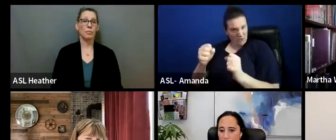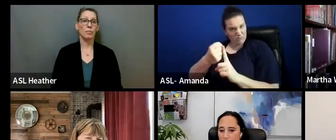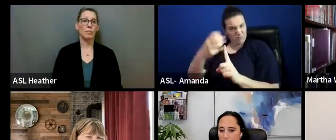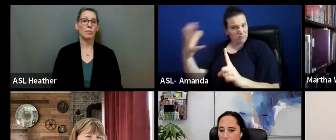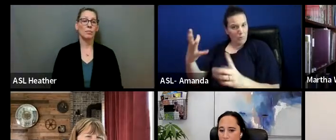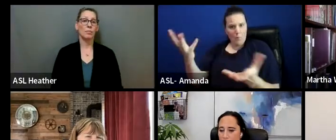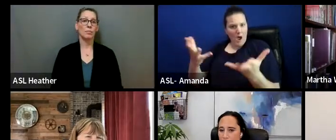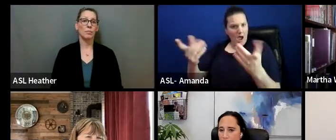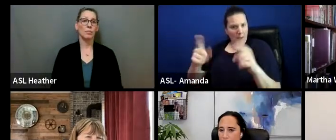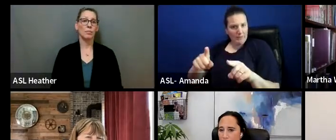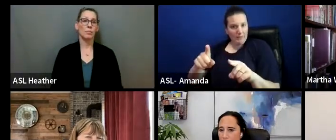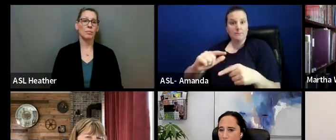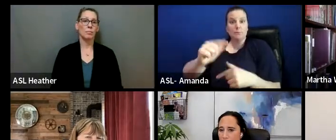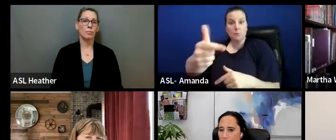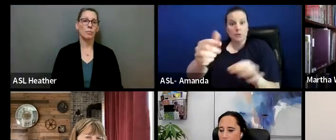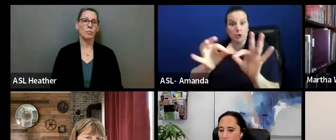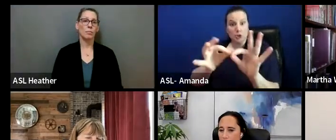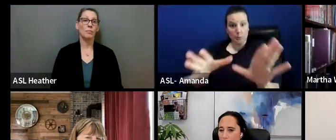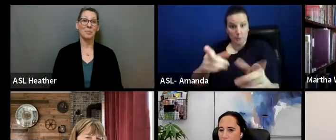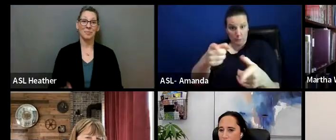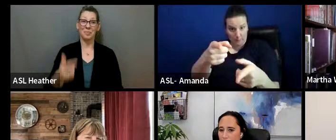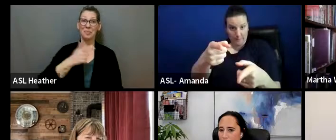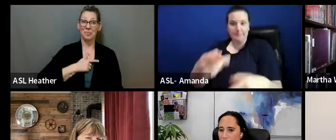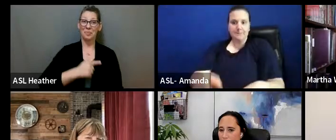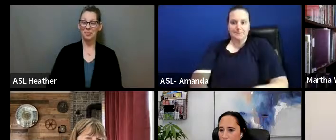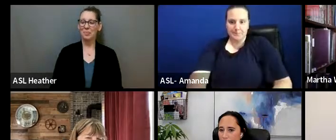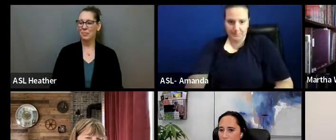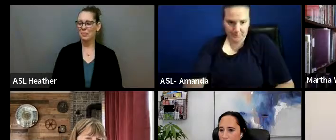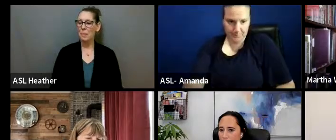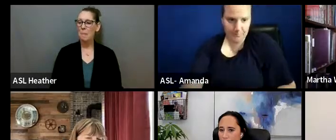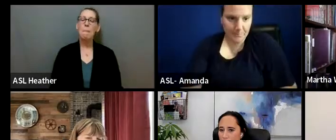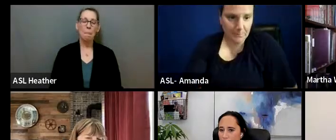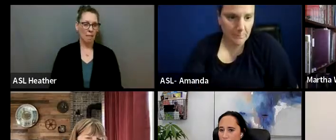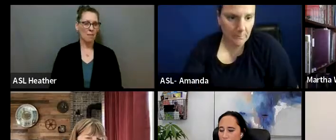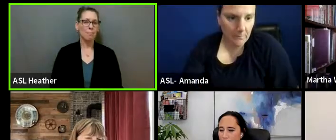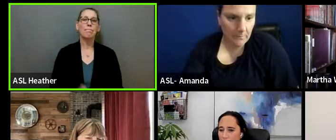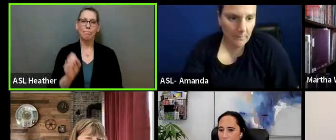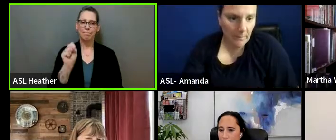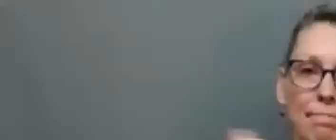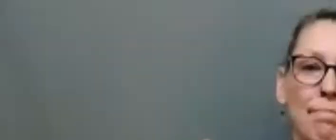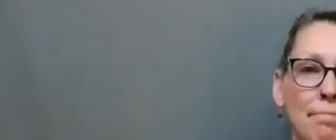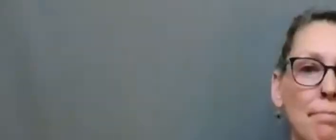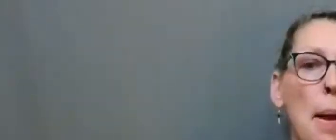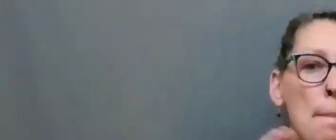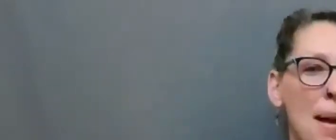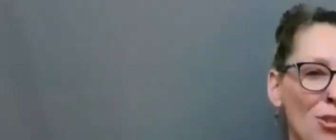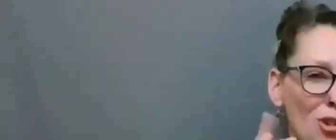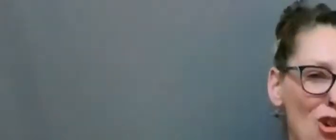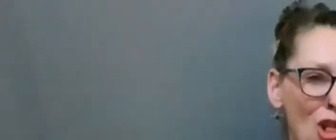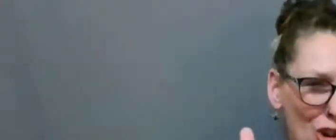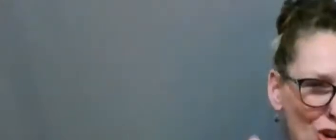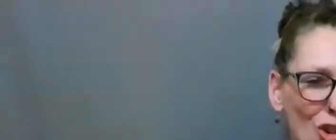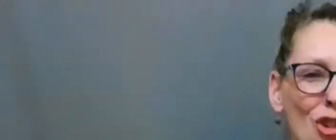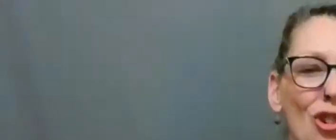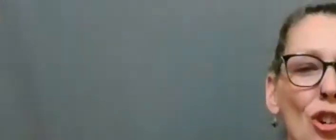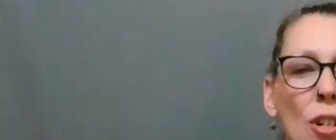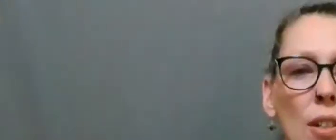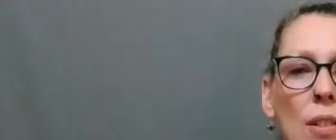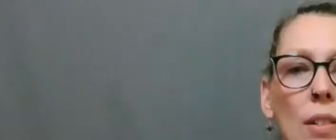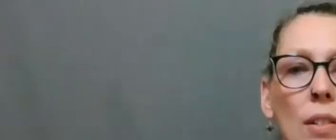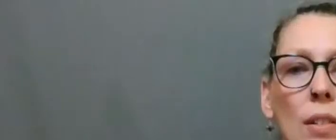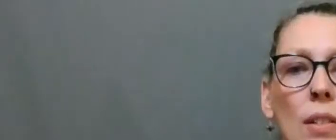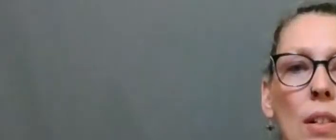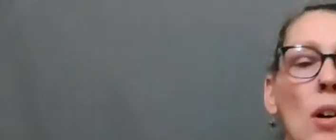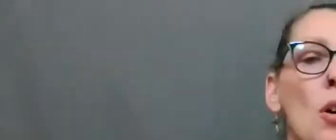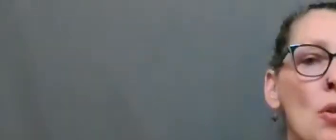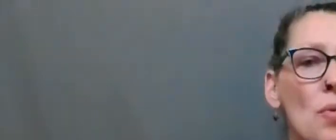what? So, I mentioned it earlier, what happened is we have a